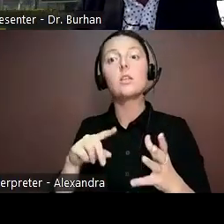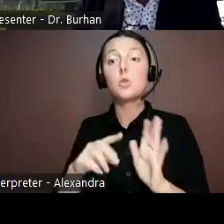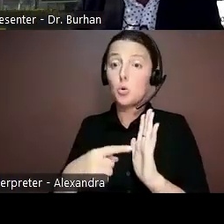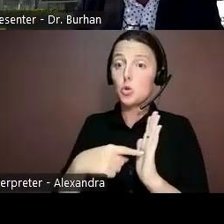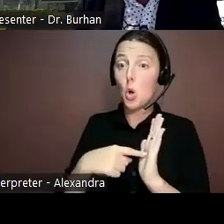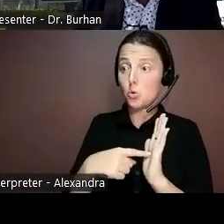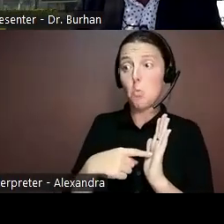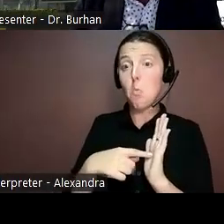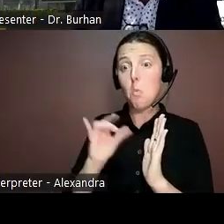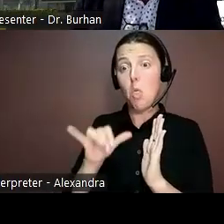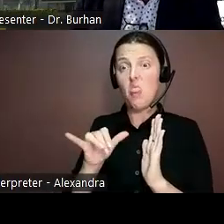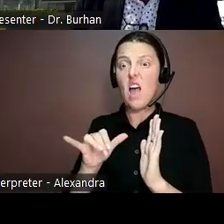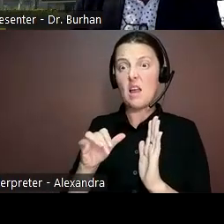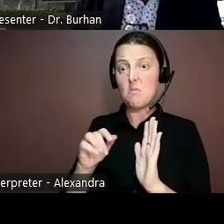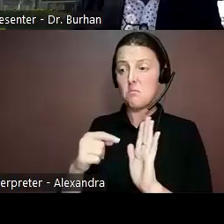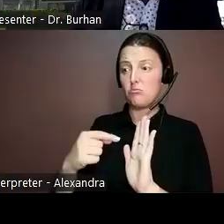utilized.